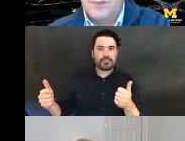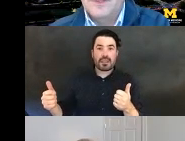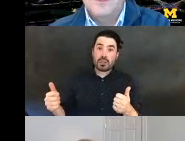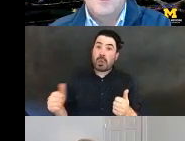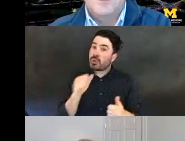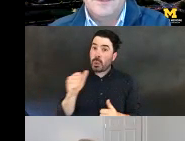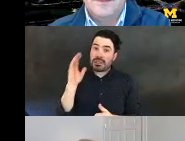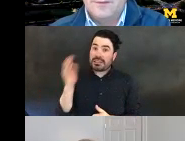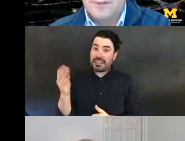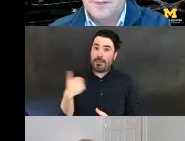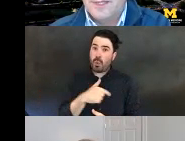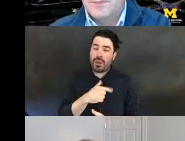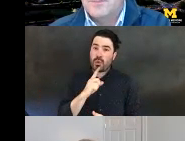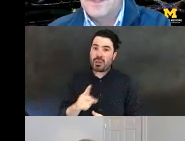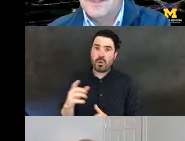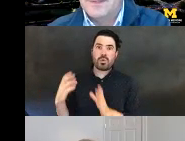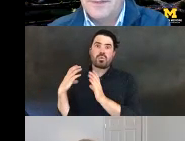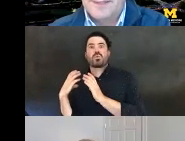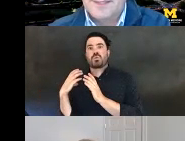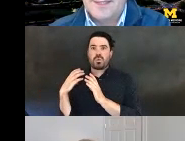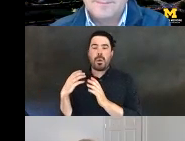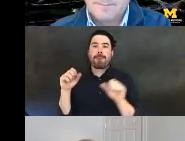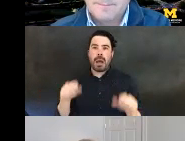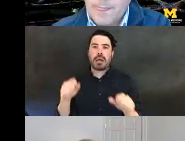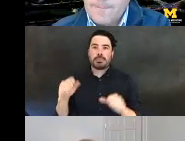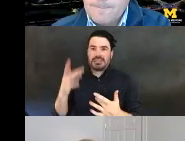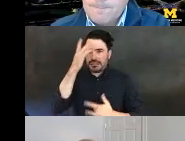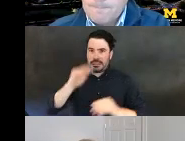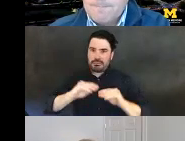COVID burden into campus based on that stat.